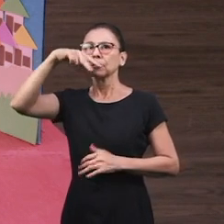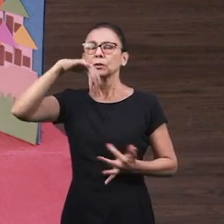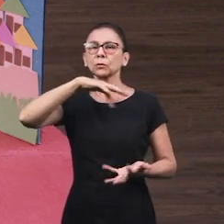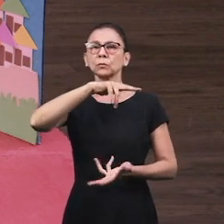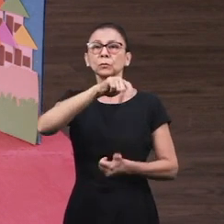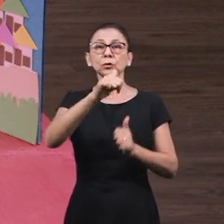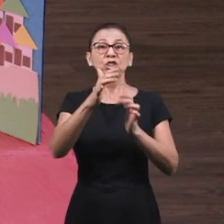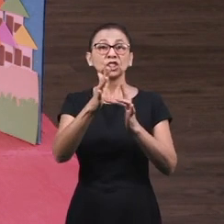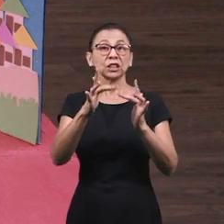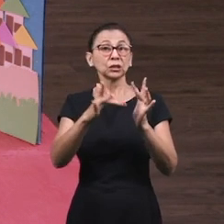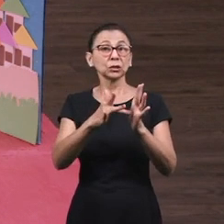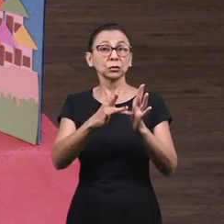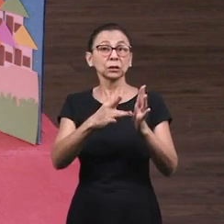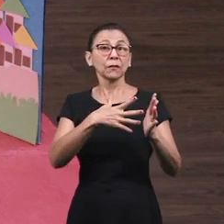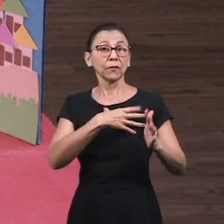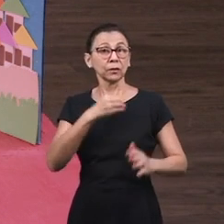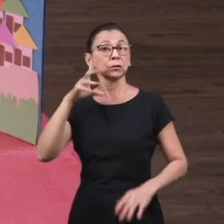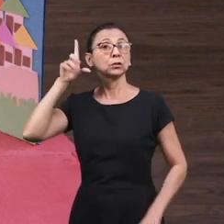happened.